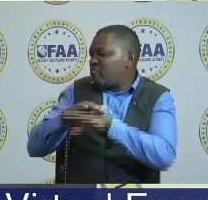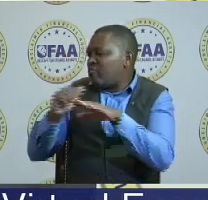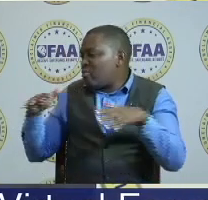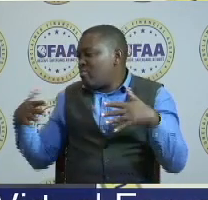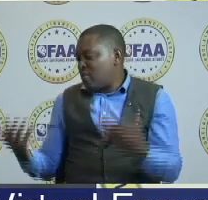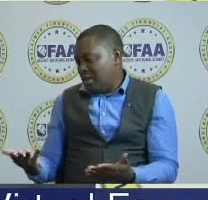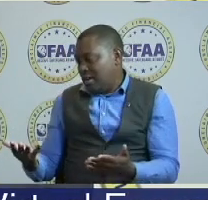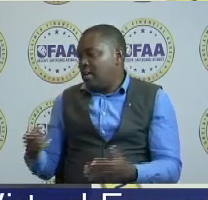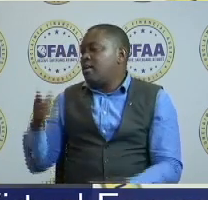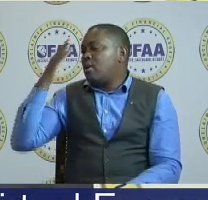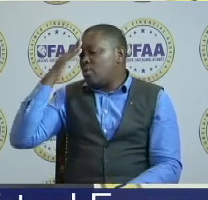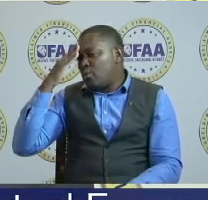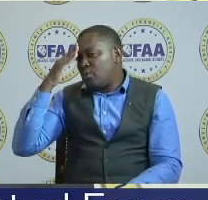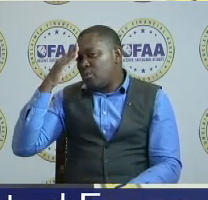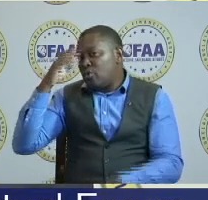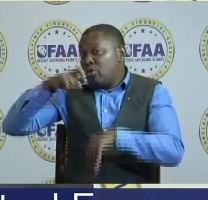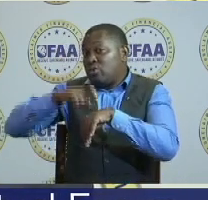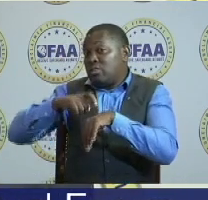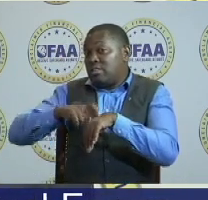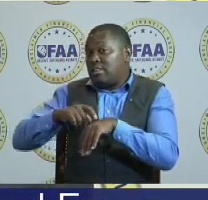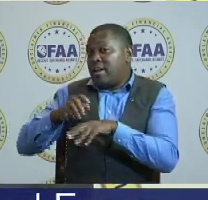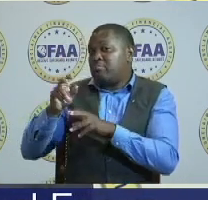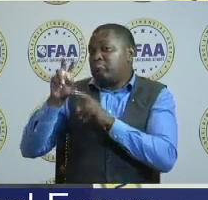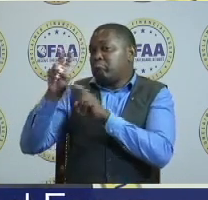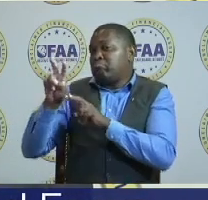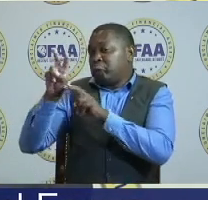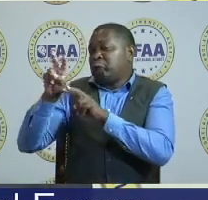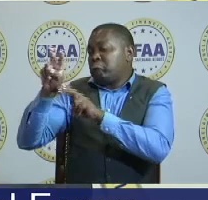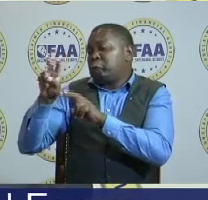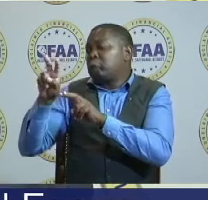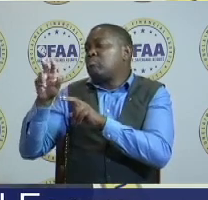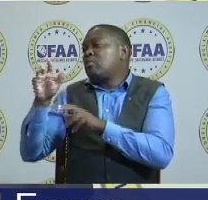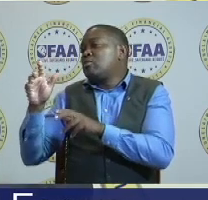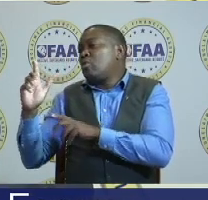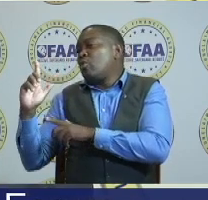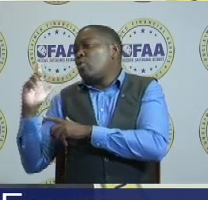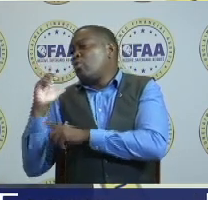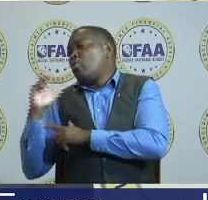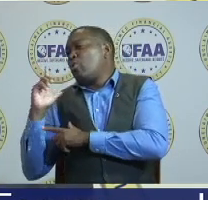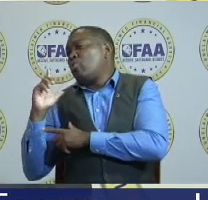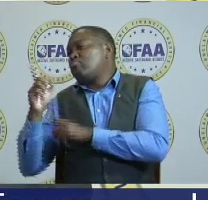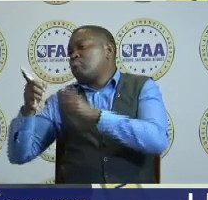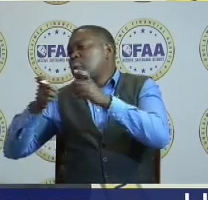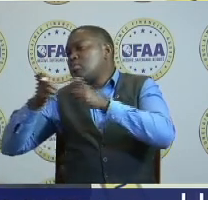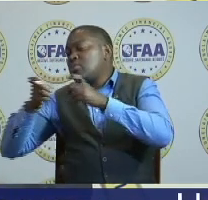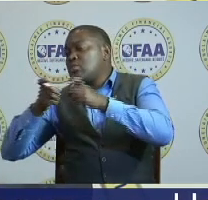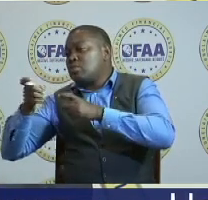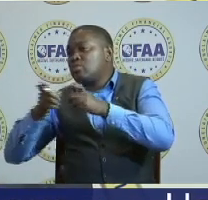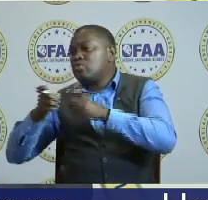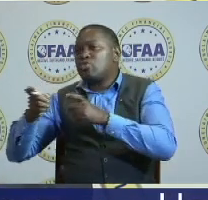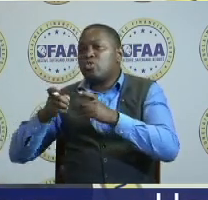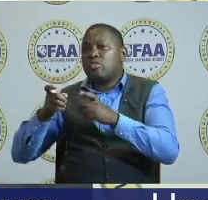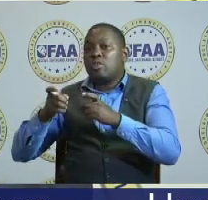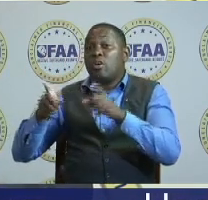that we, as we look forward, we anticipate that with rules and regulations such as KYC and with the advent of things